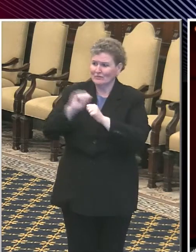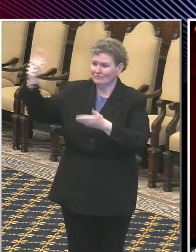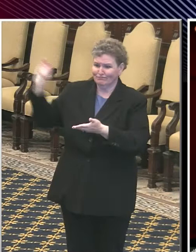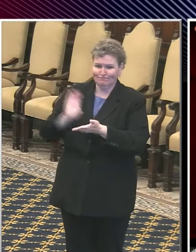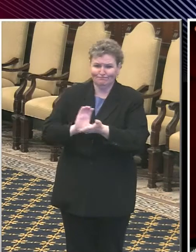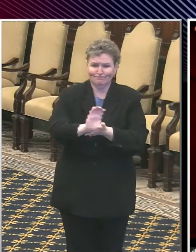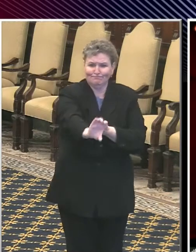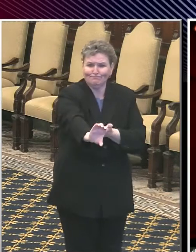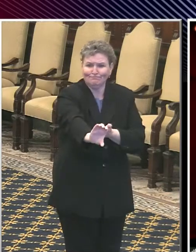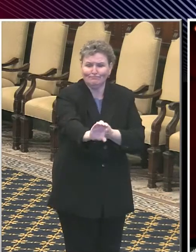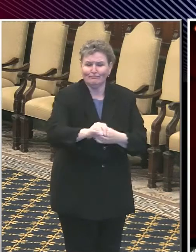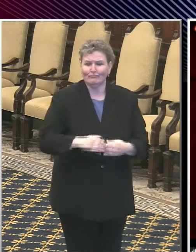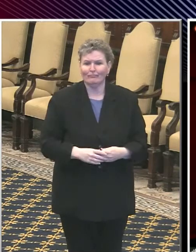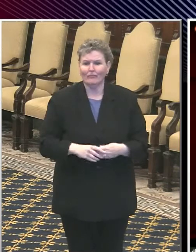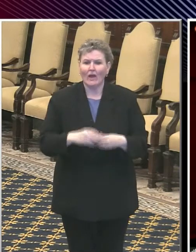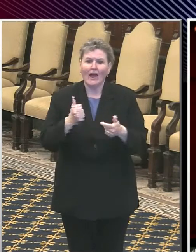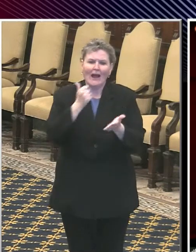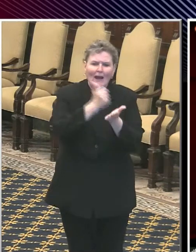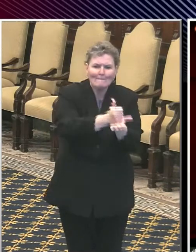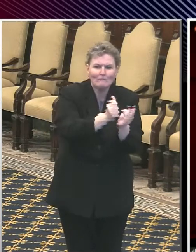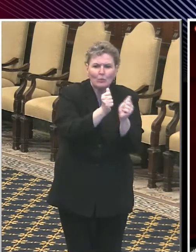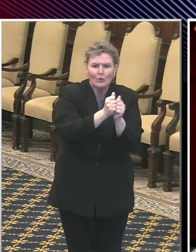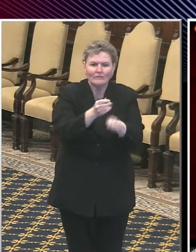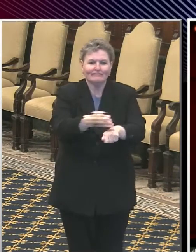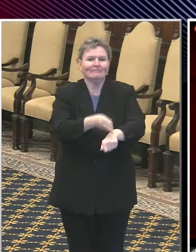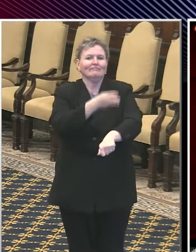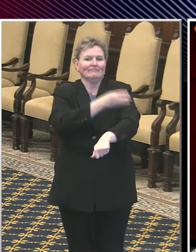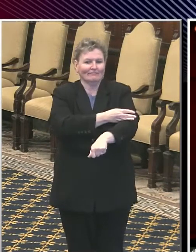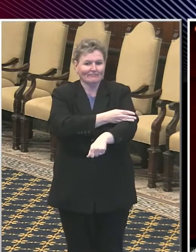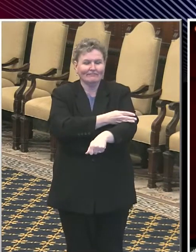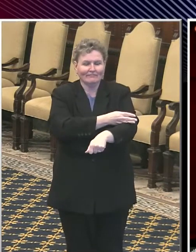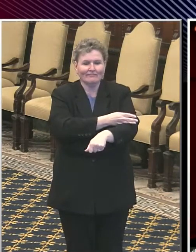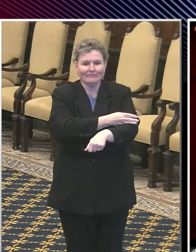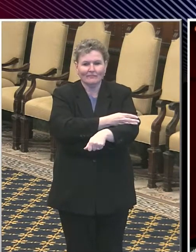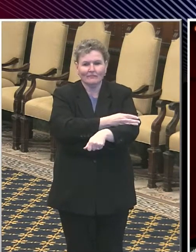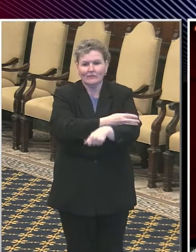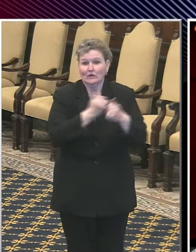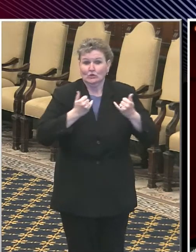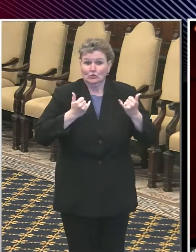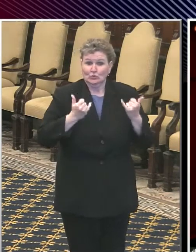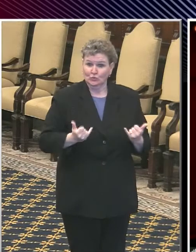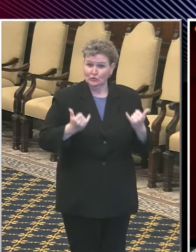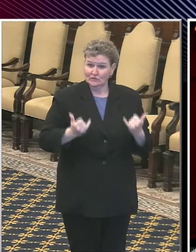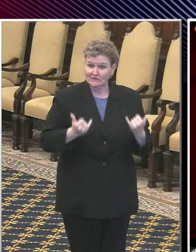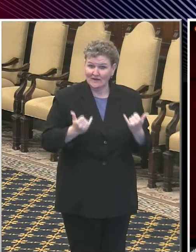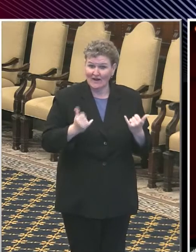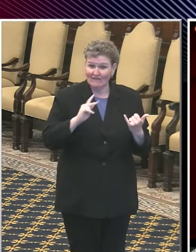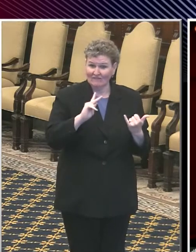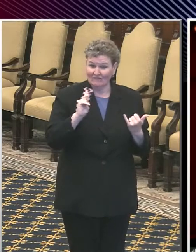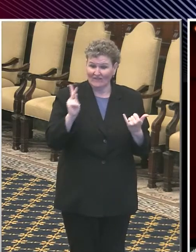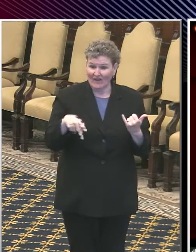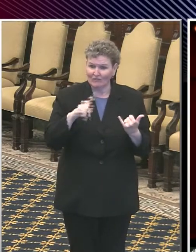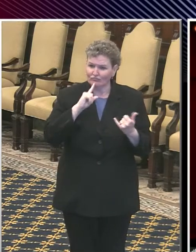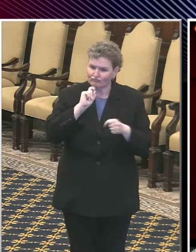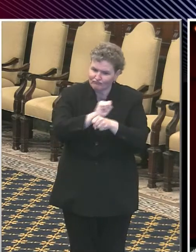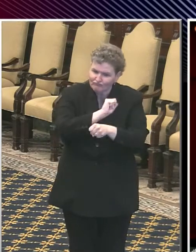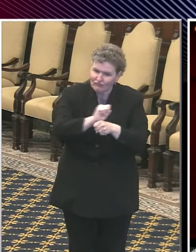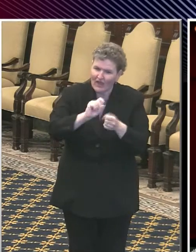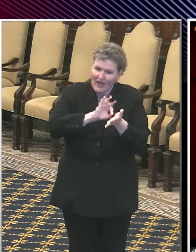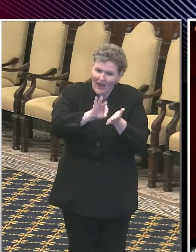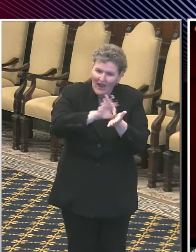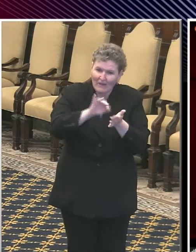and accurate census helps the city of Philadelphia respond to emergencies, such as the COVID-19 pandemic. Census data is useful